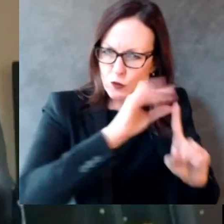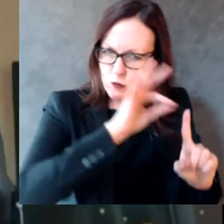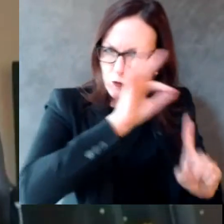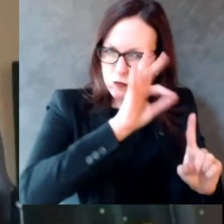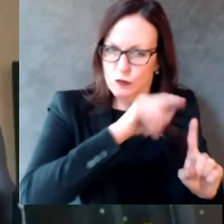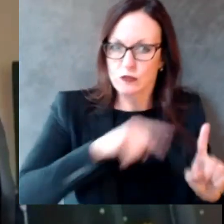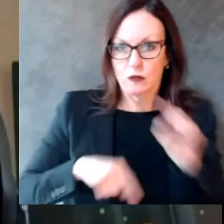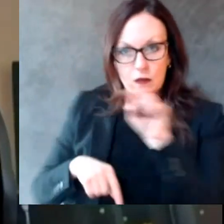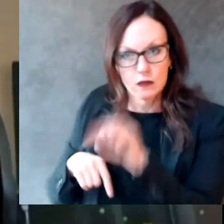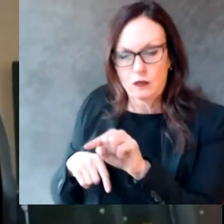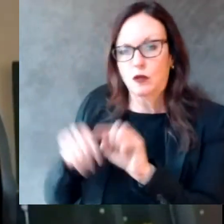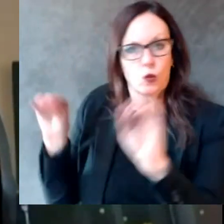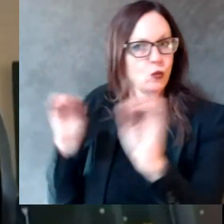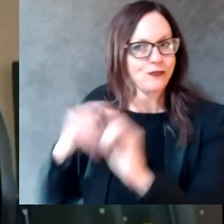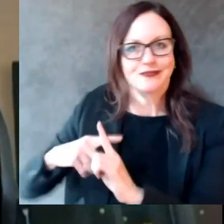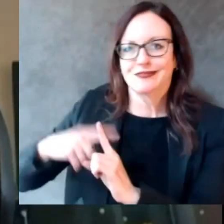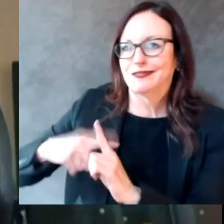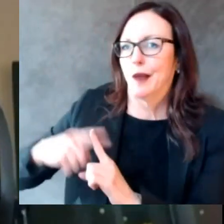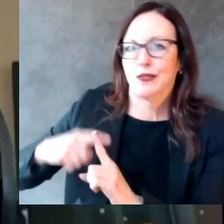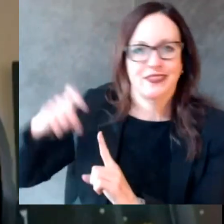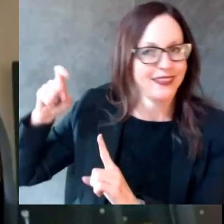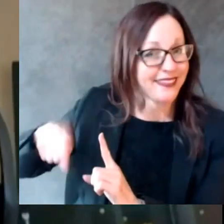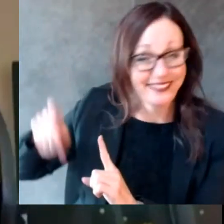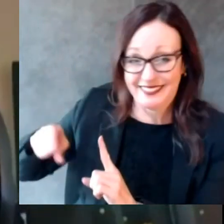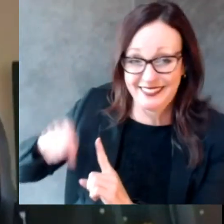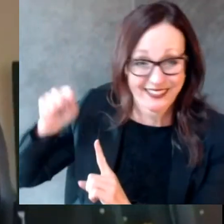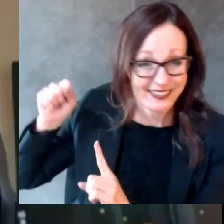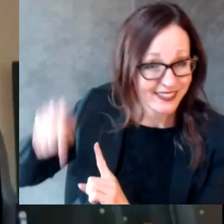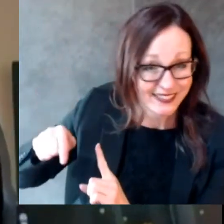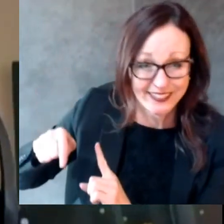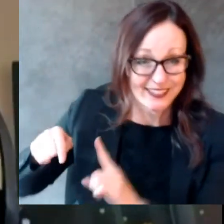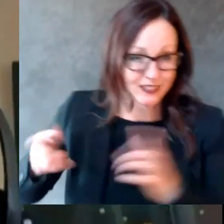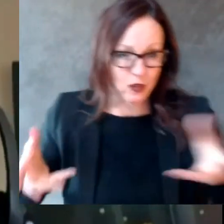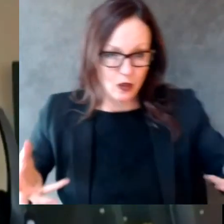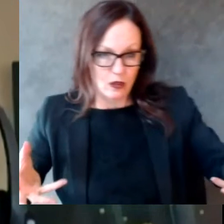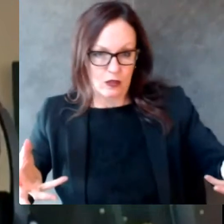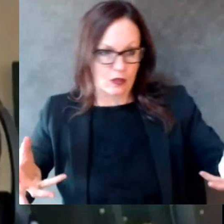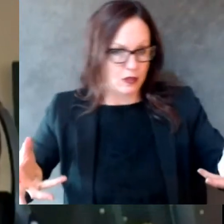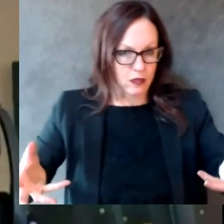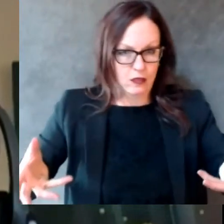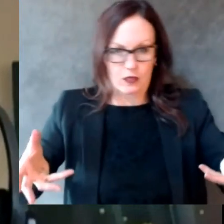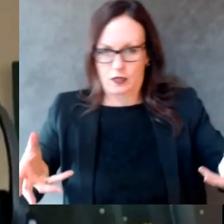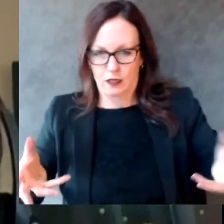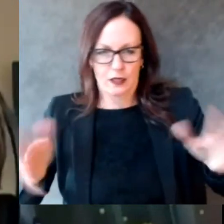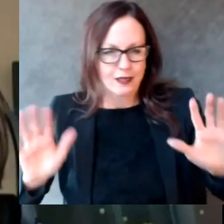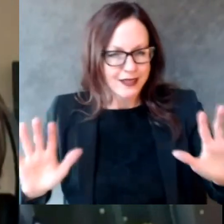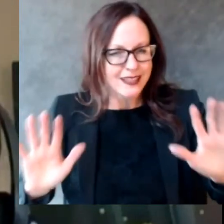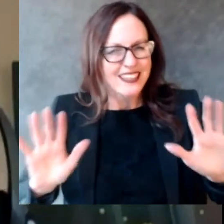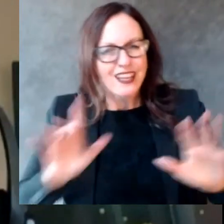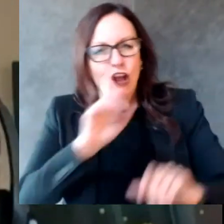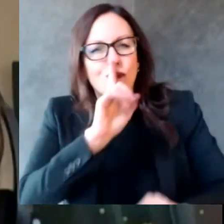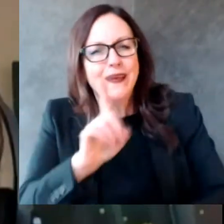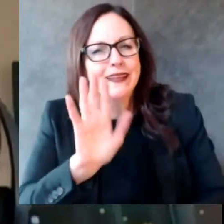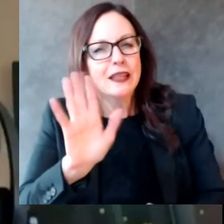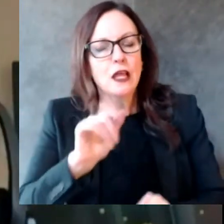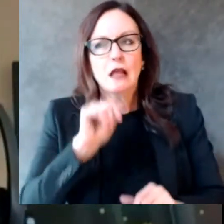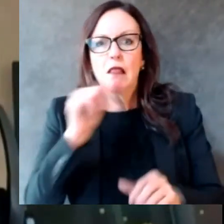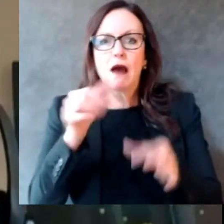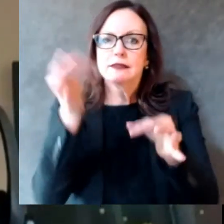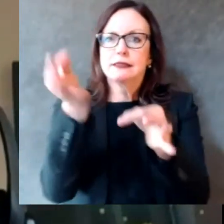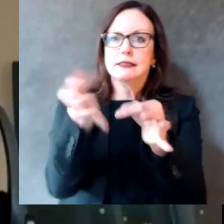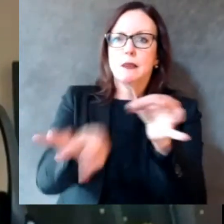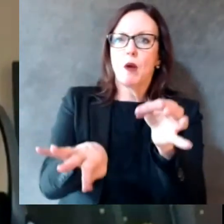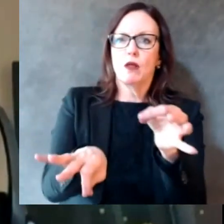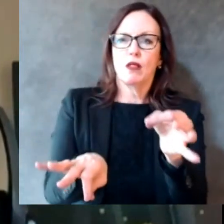of vaccination. So as always, I want to give a big shout out to our vaccinators who are working